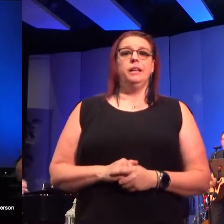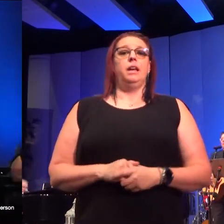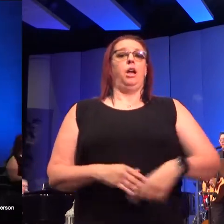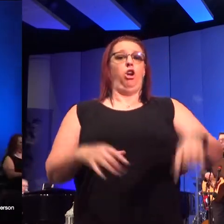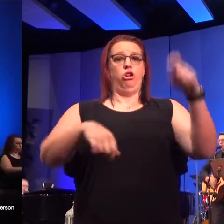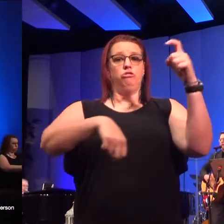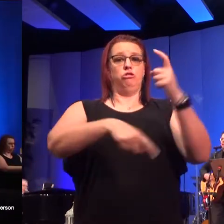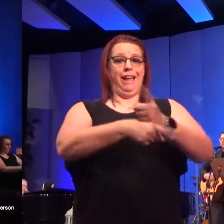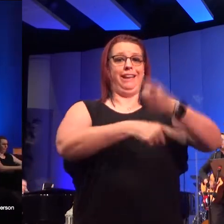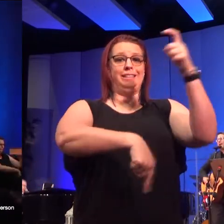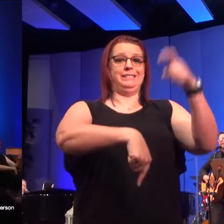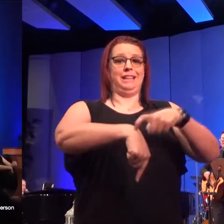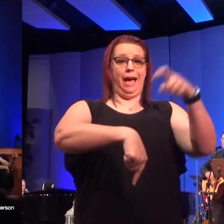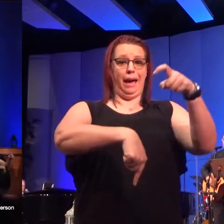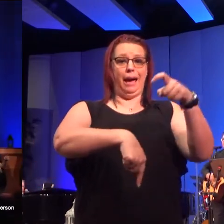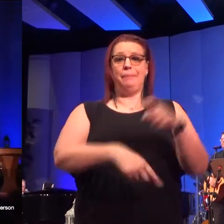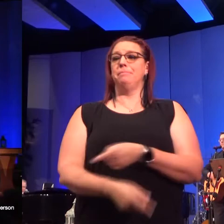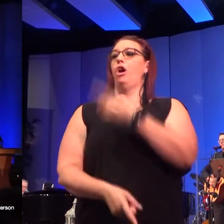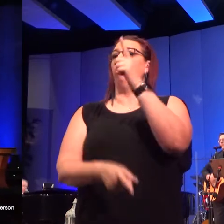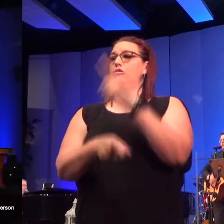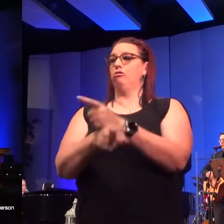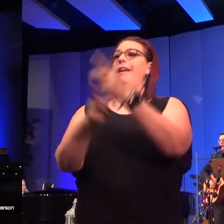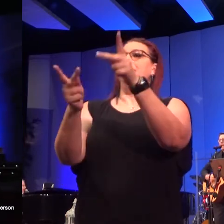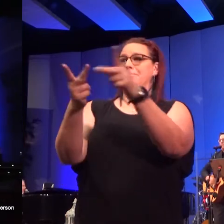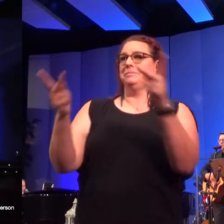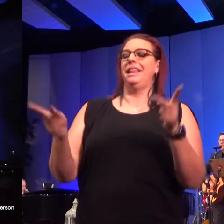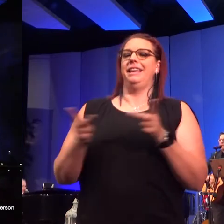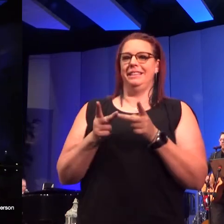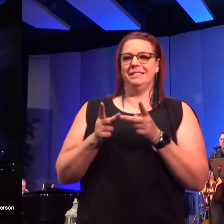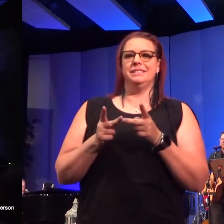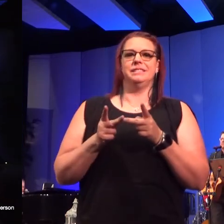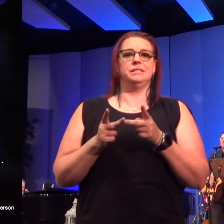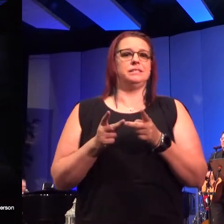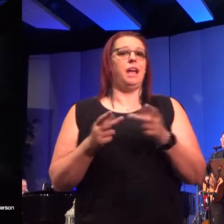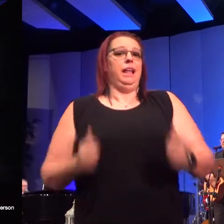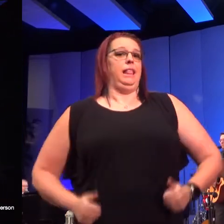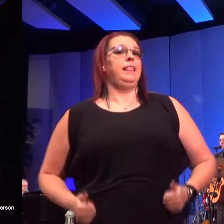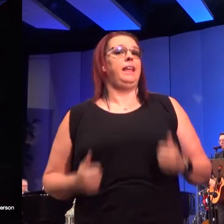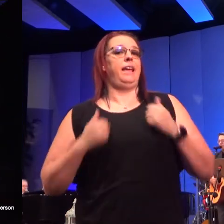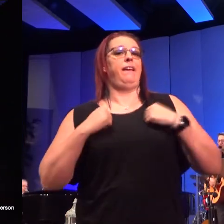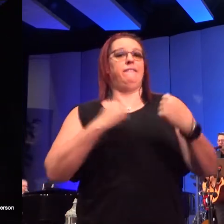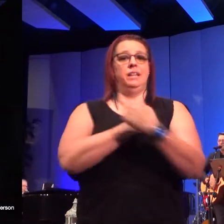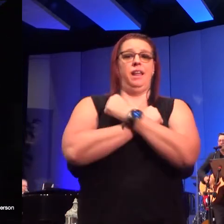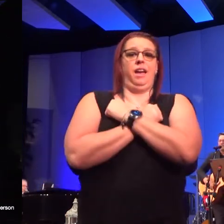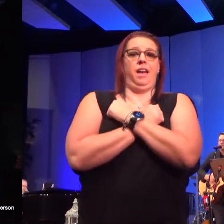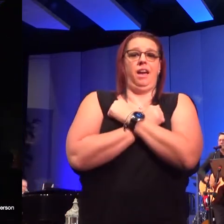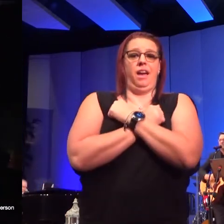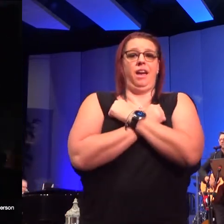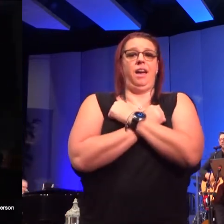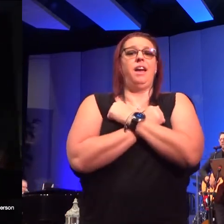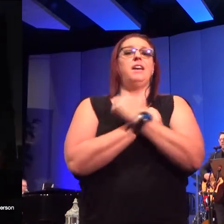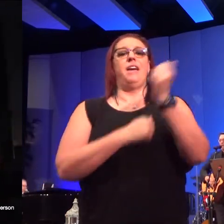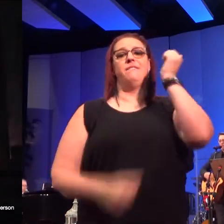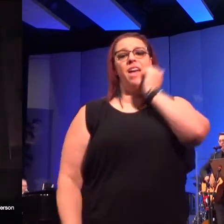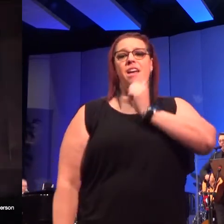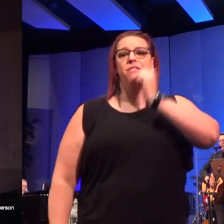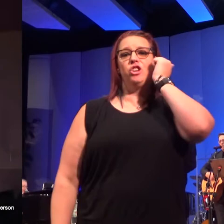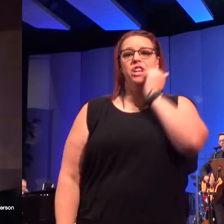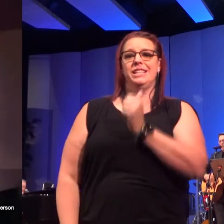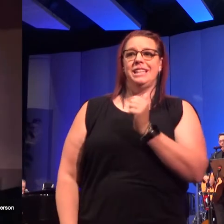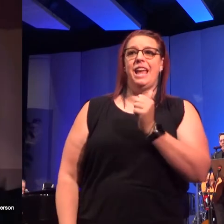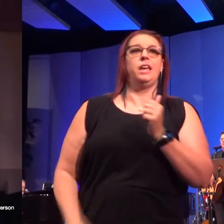Right time. Right time. Right place. Right place. Living love every day.